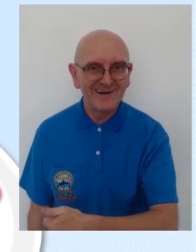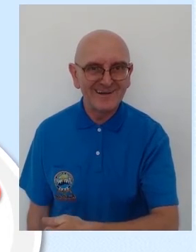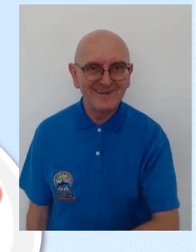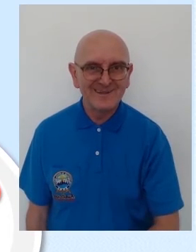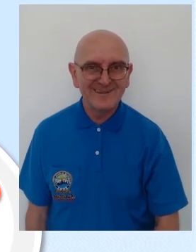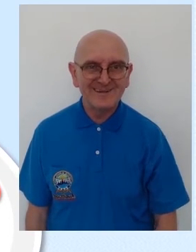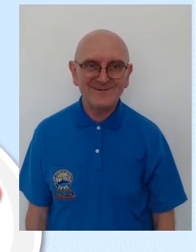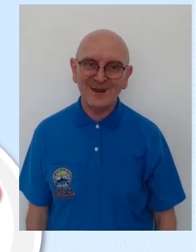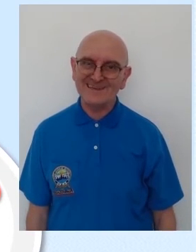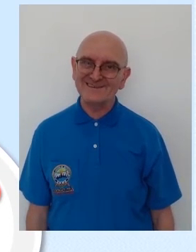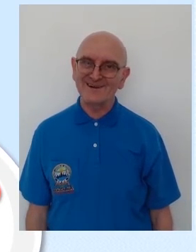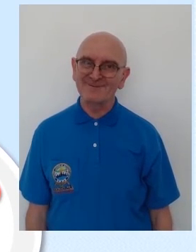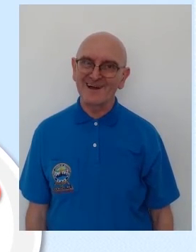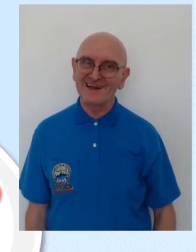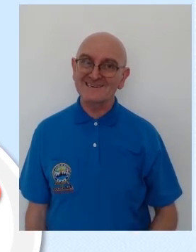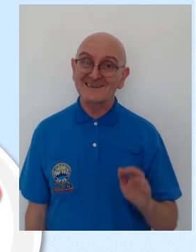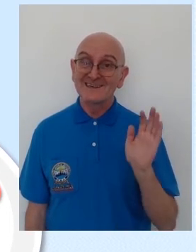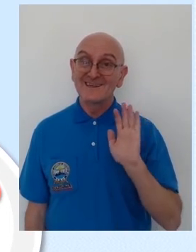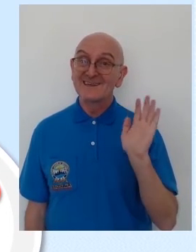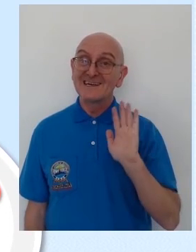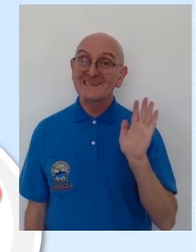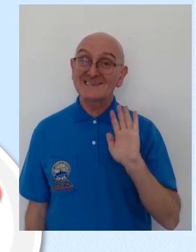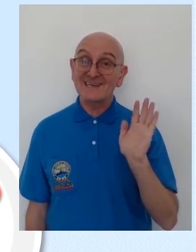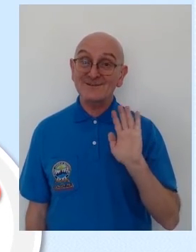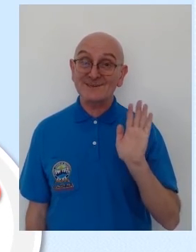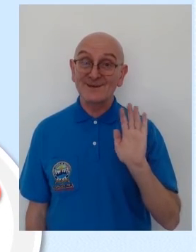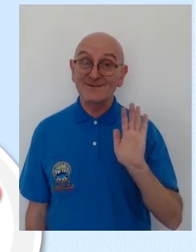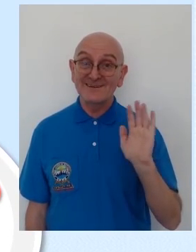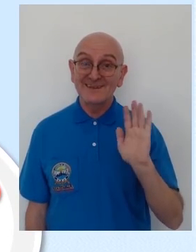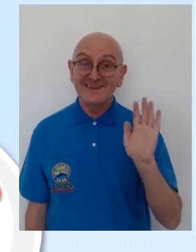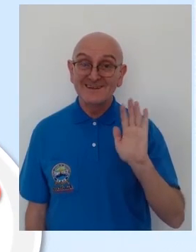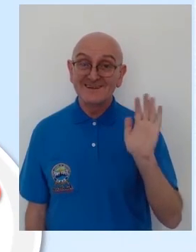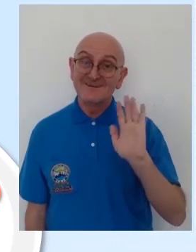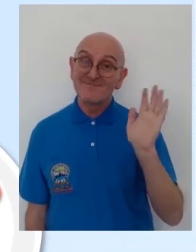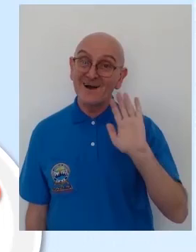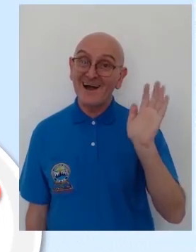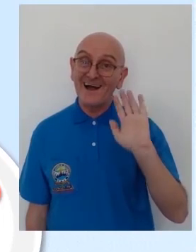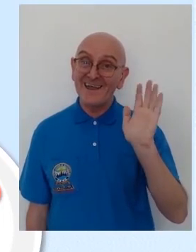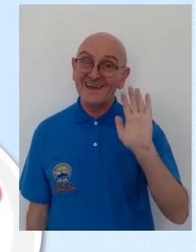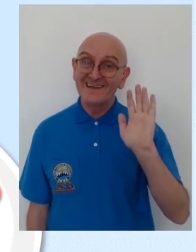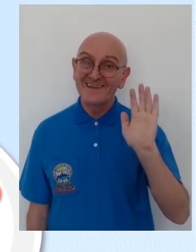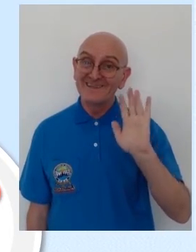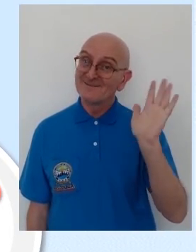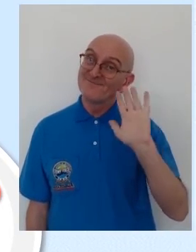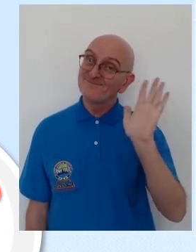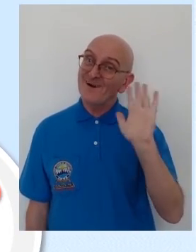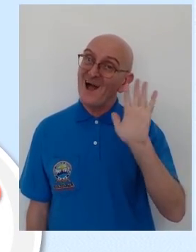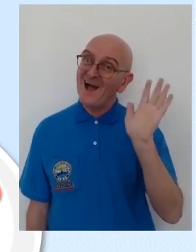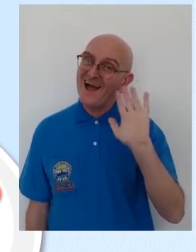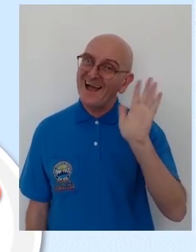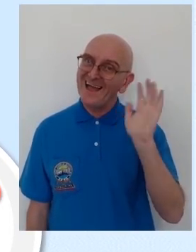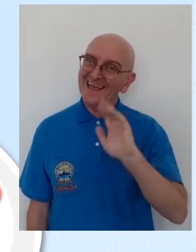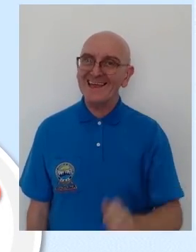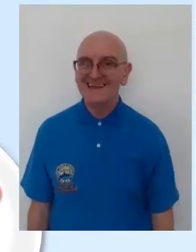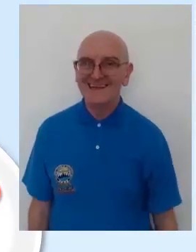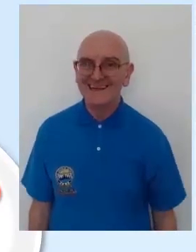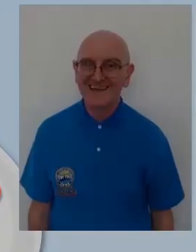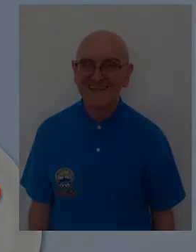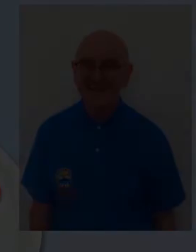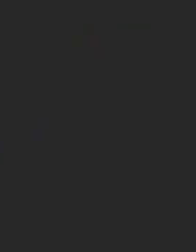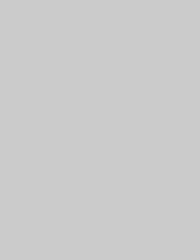are. Great job, guys. See you soon. Bye.